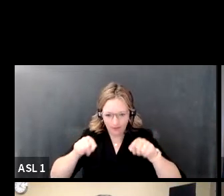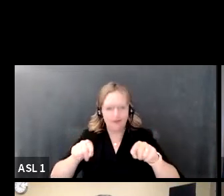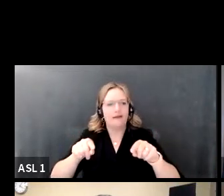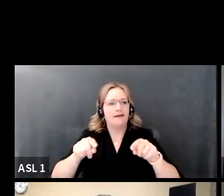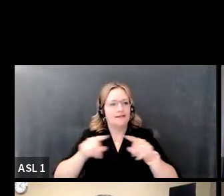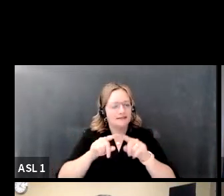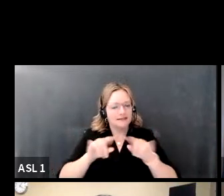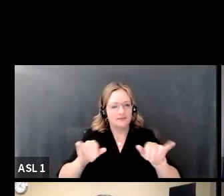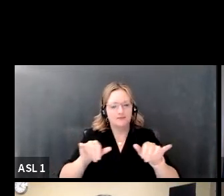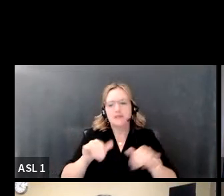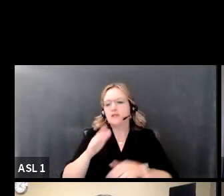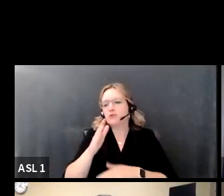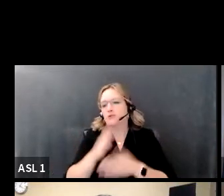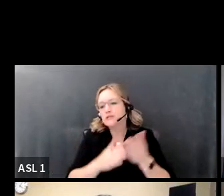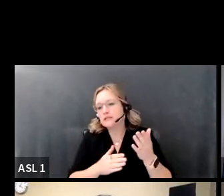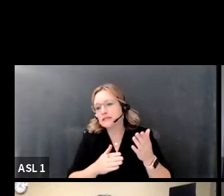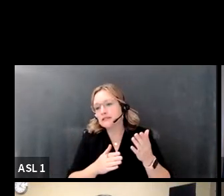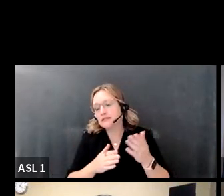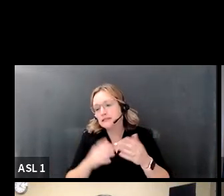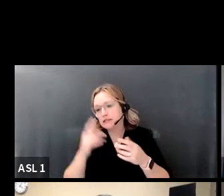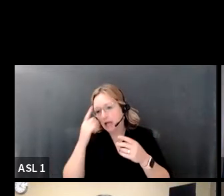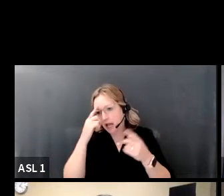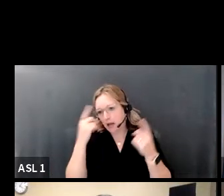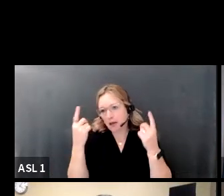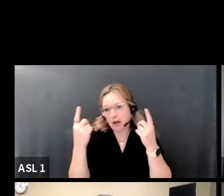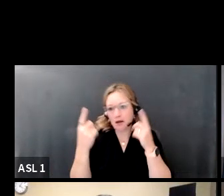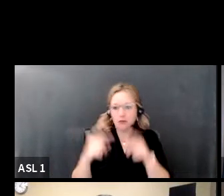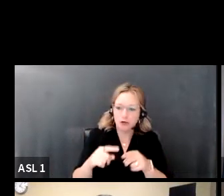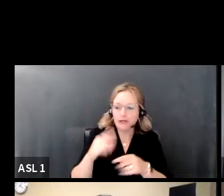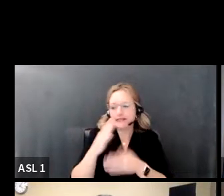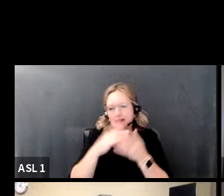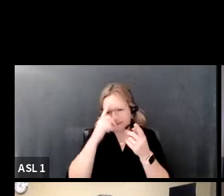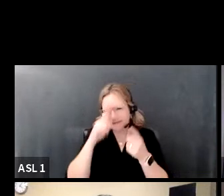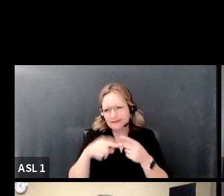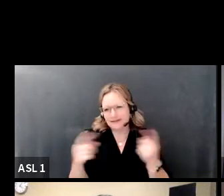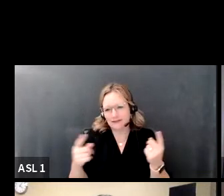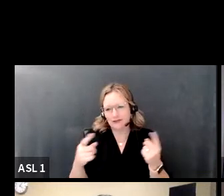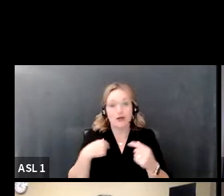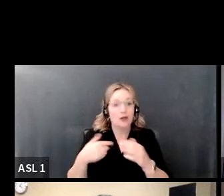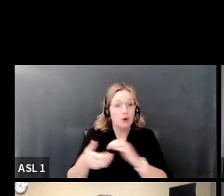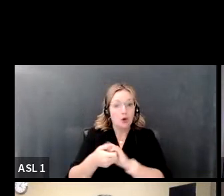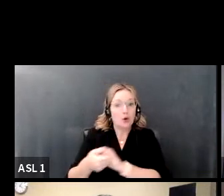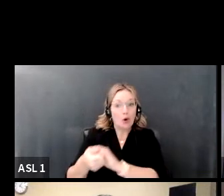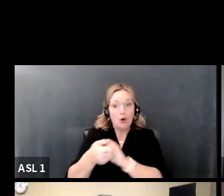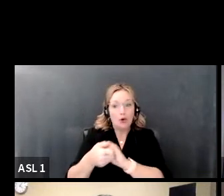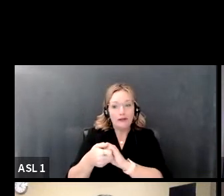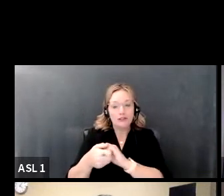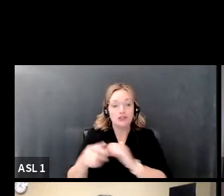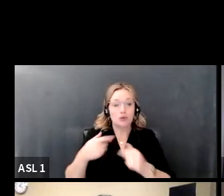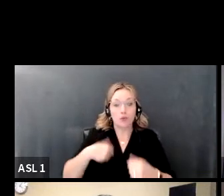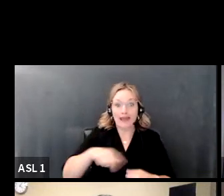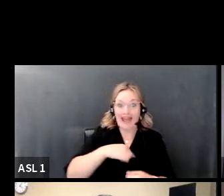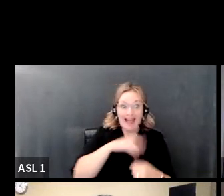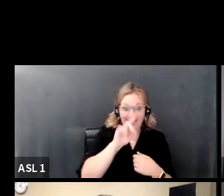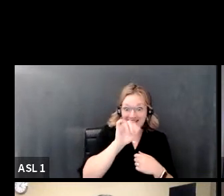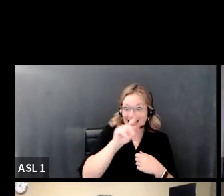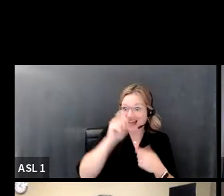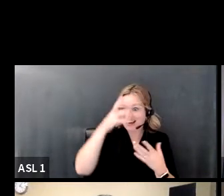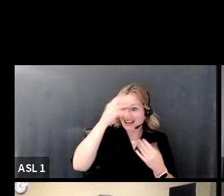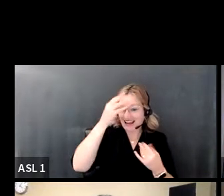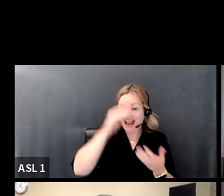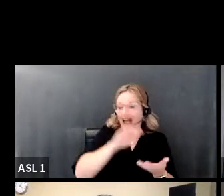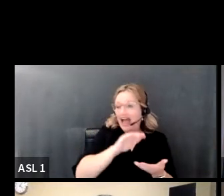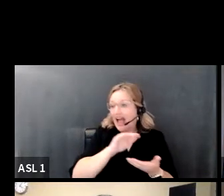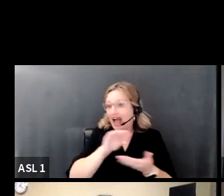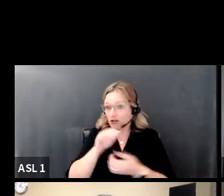it the coalition chose not to directly involve the police service to provide data to provide information and actually to potentially